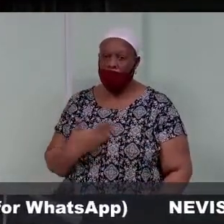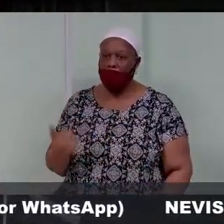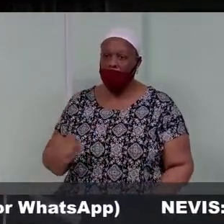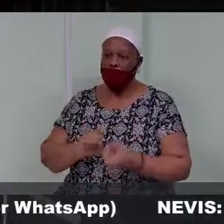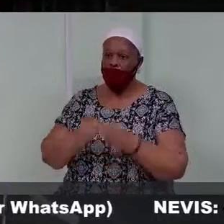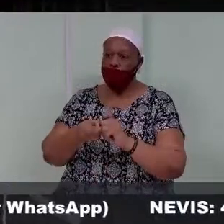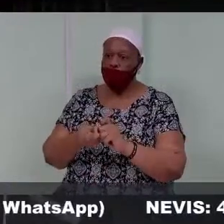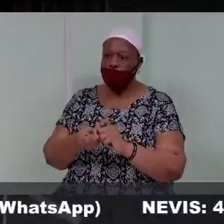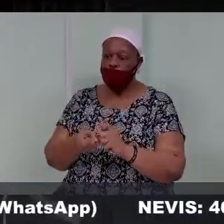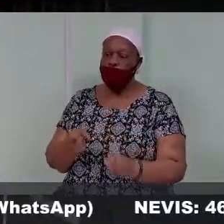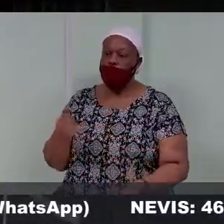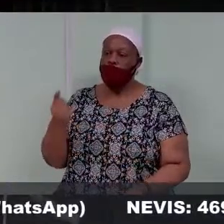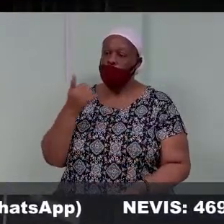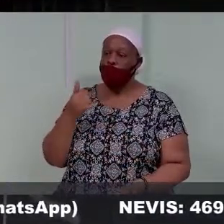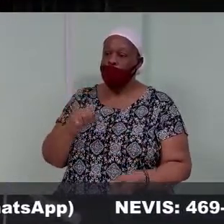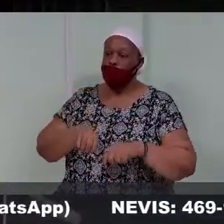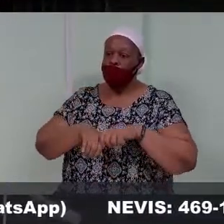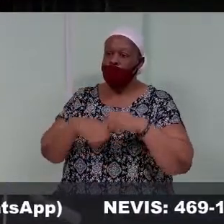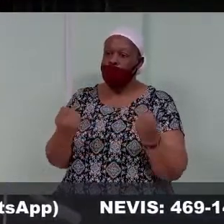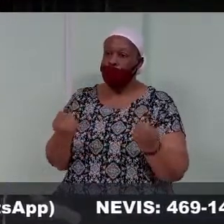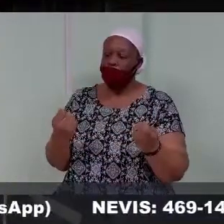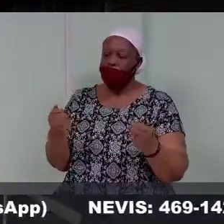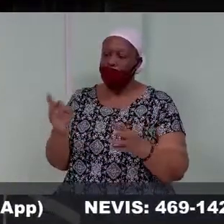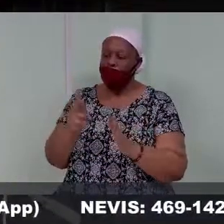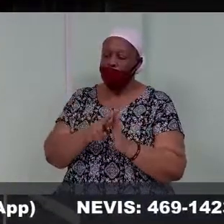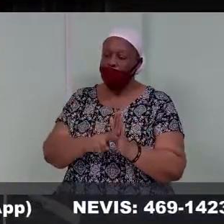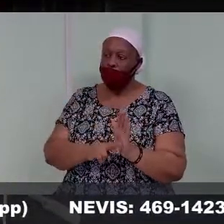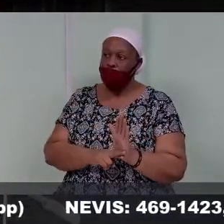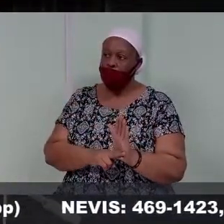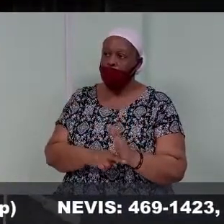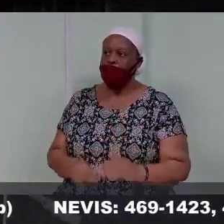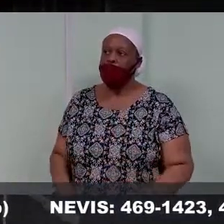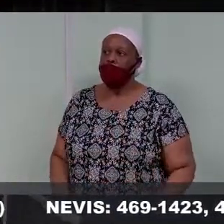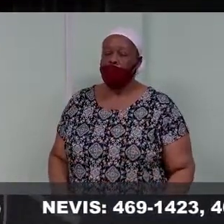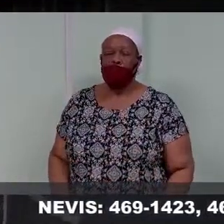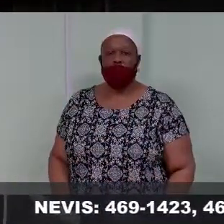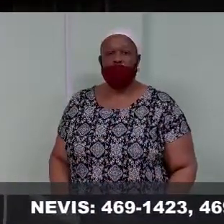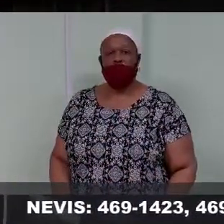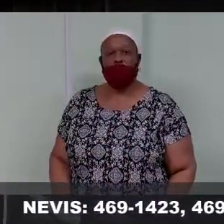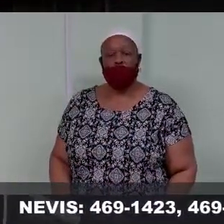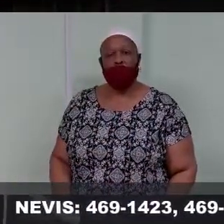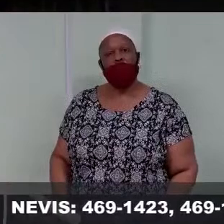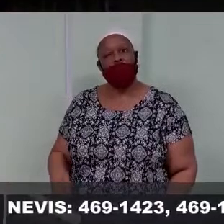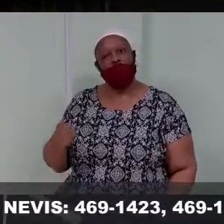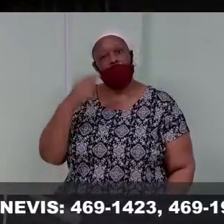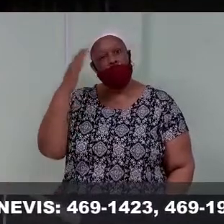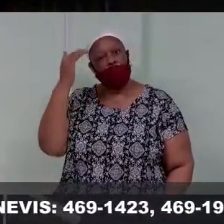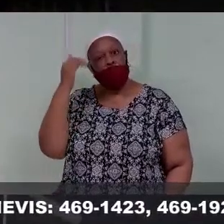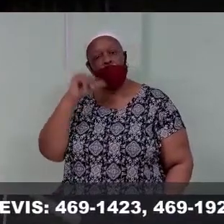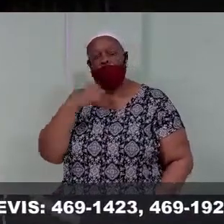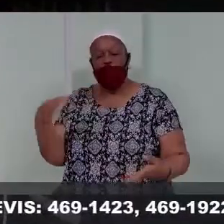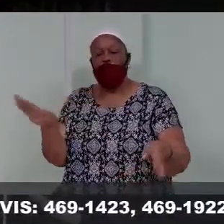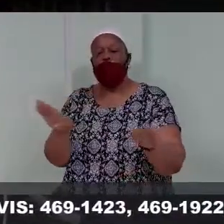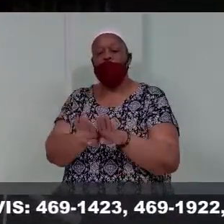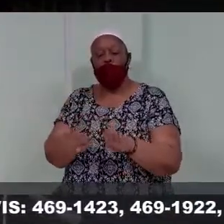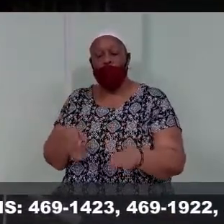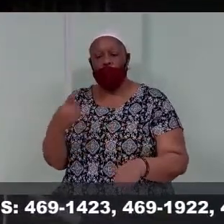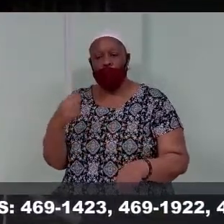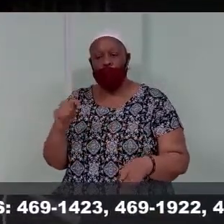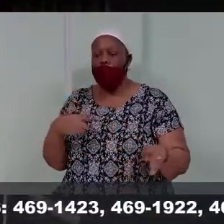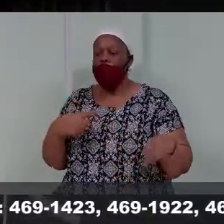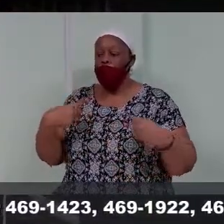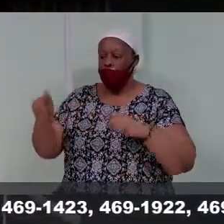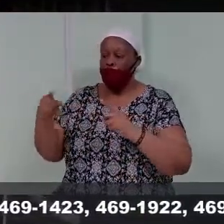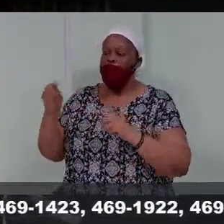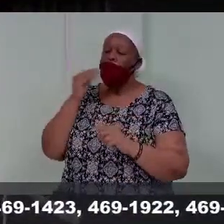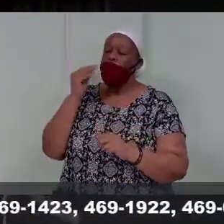conditions given. Now you would ask, well, why not shut down the event? Again, that is a decision for the police on the ground.